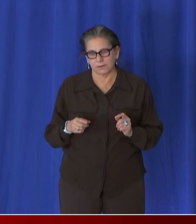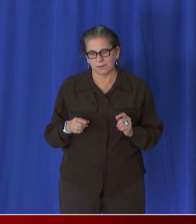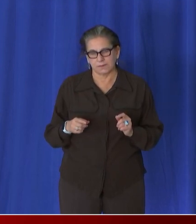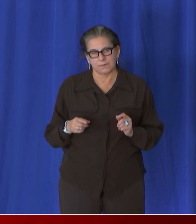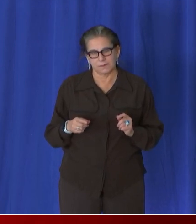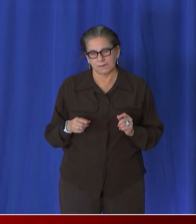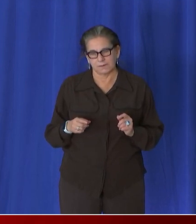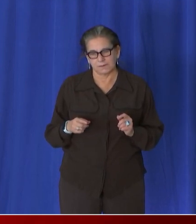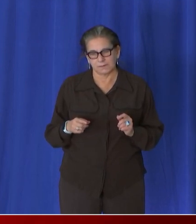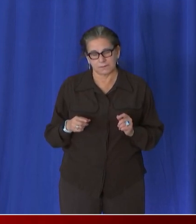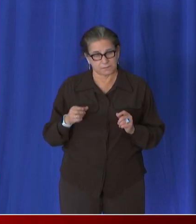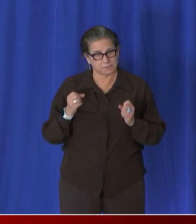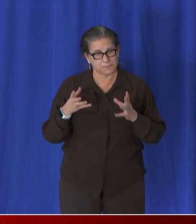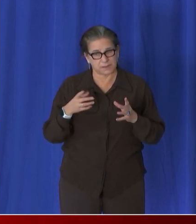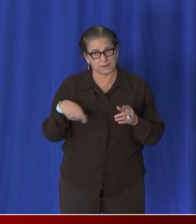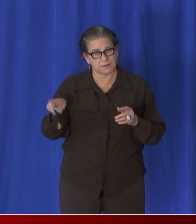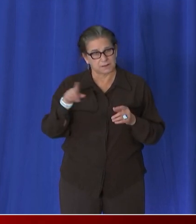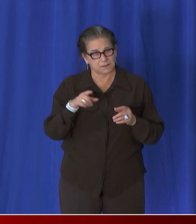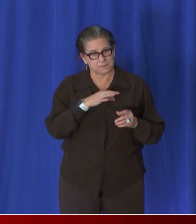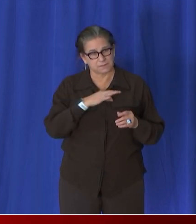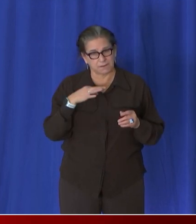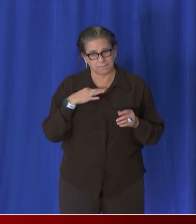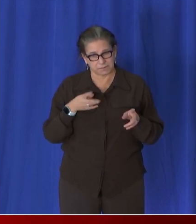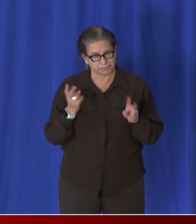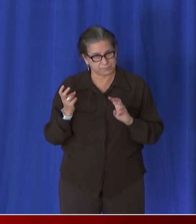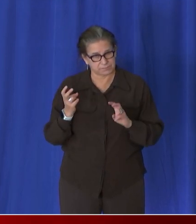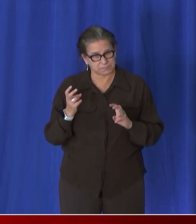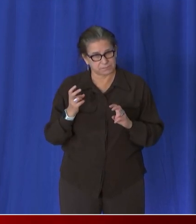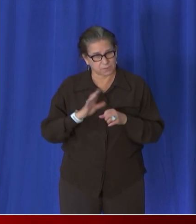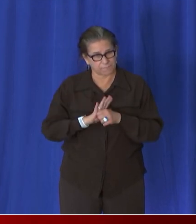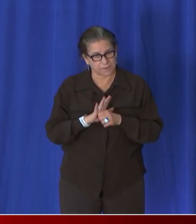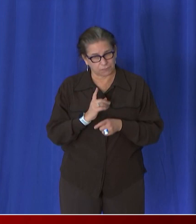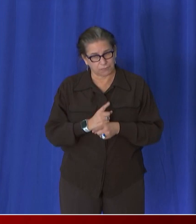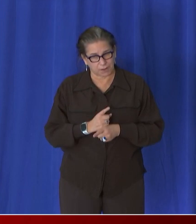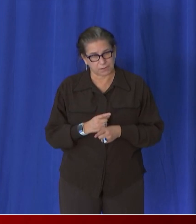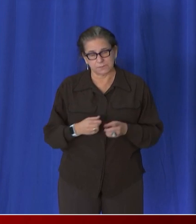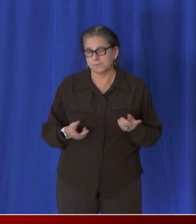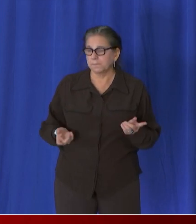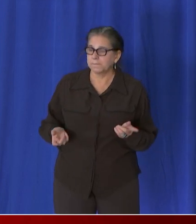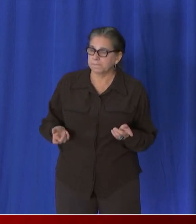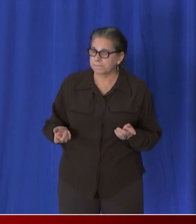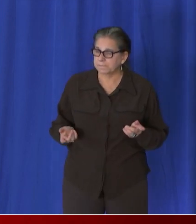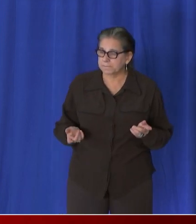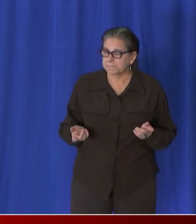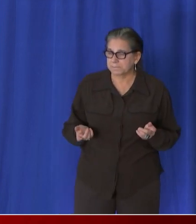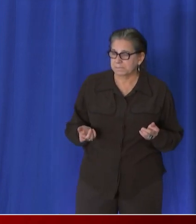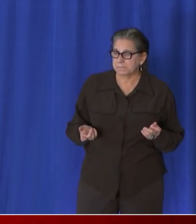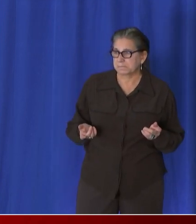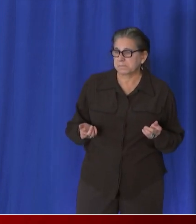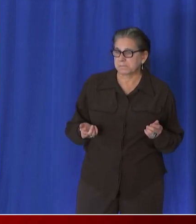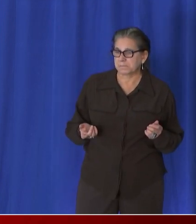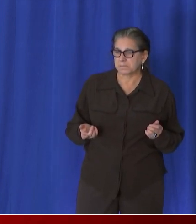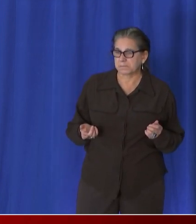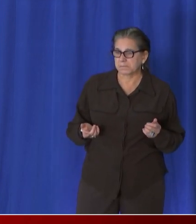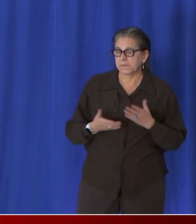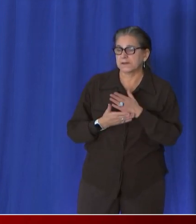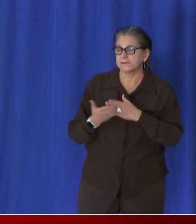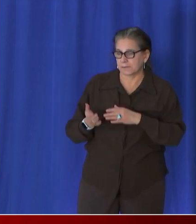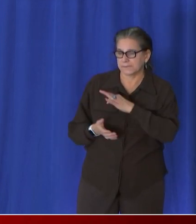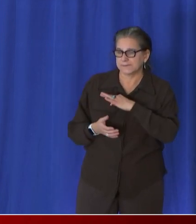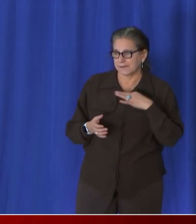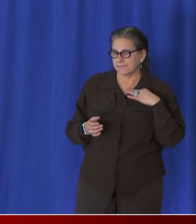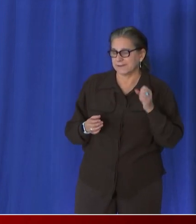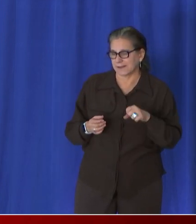reasons, 3 times a week. And very often those other agencies may not have the kind of staffing factor that fire and police